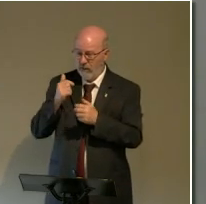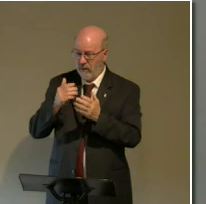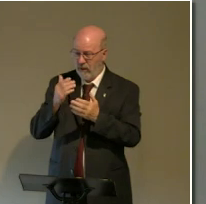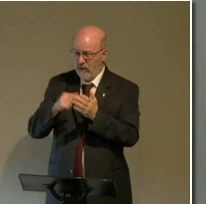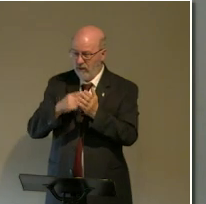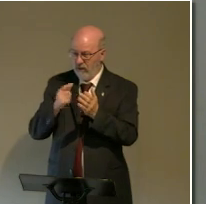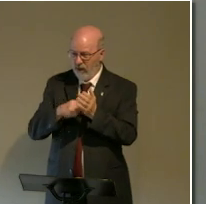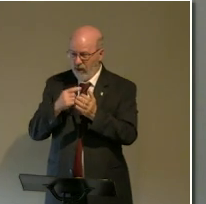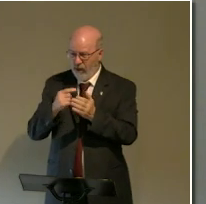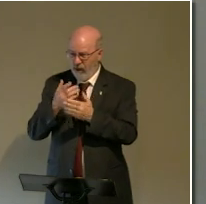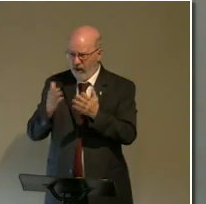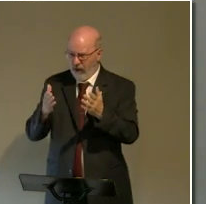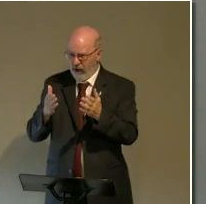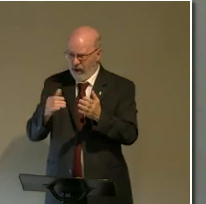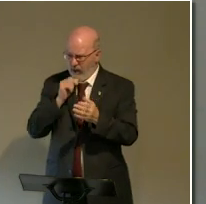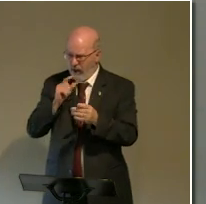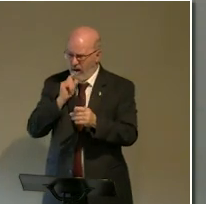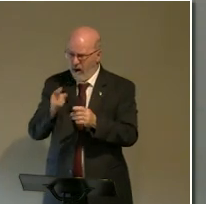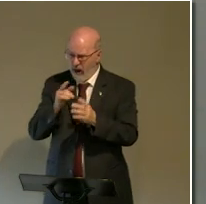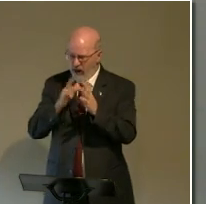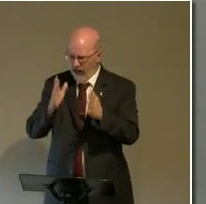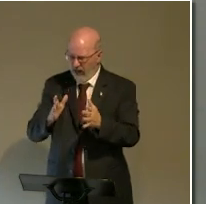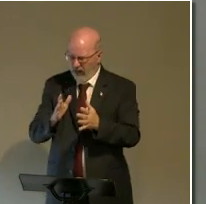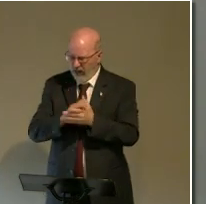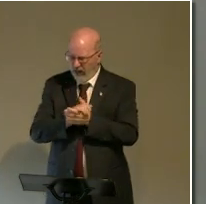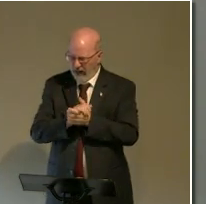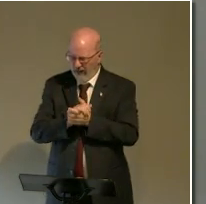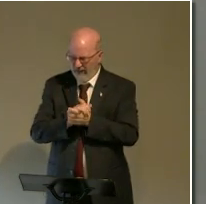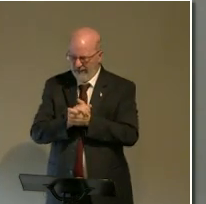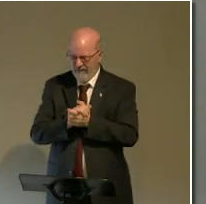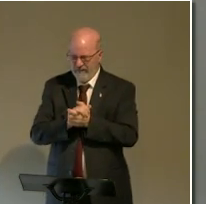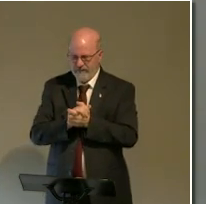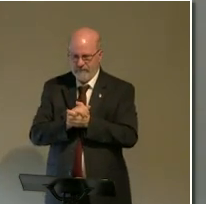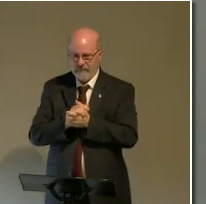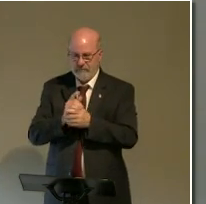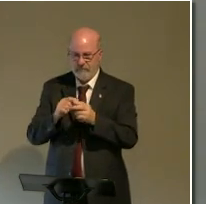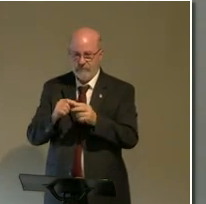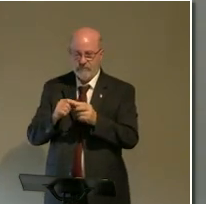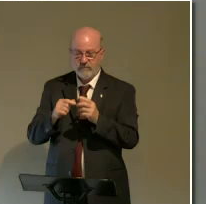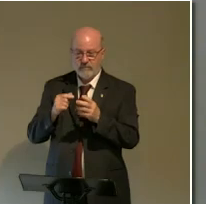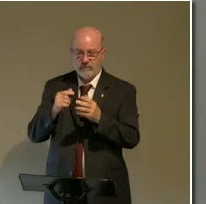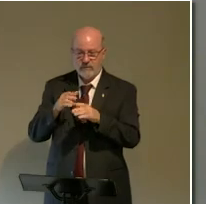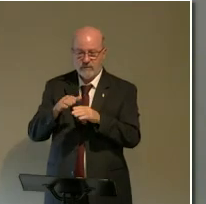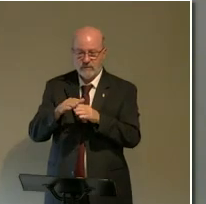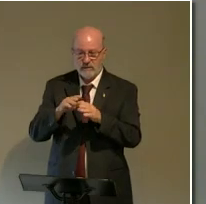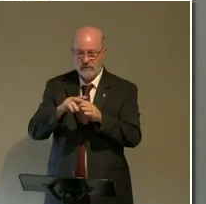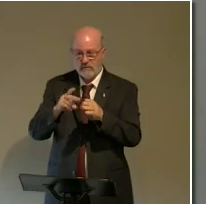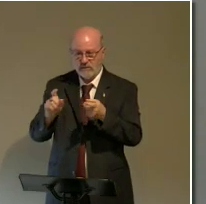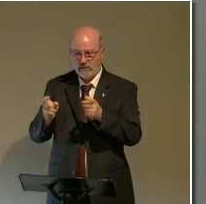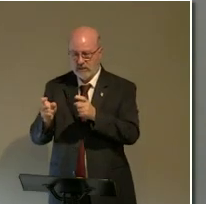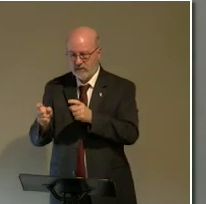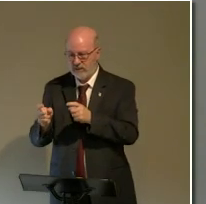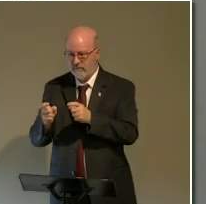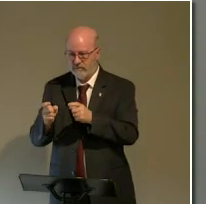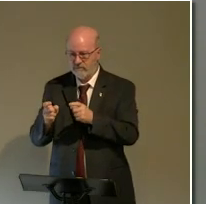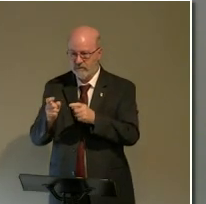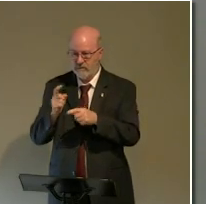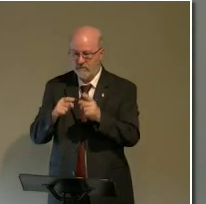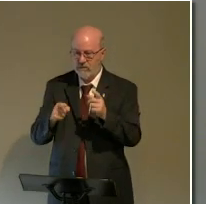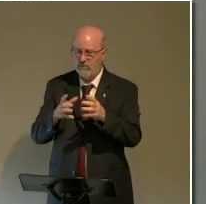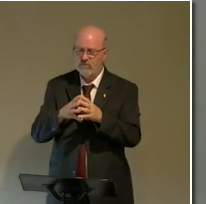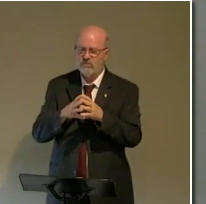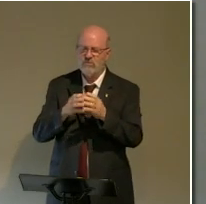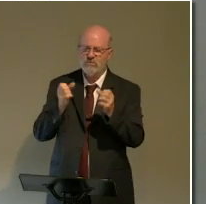be something that's not exactly Christianity. It's sloping a little bit, right? But there is